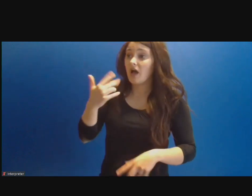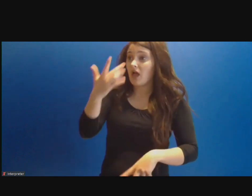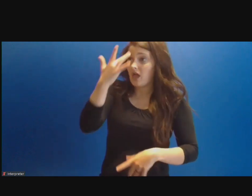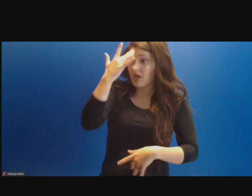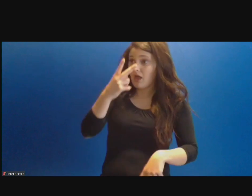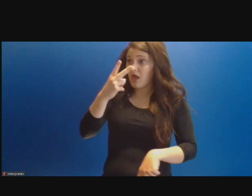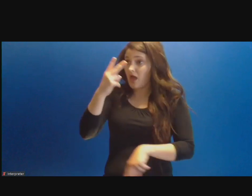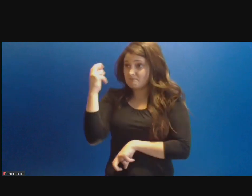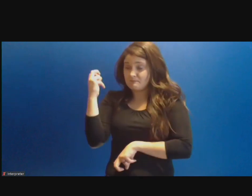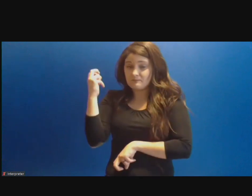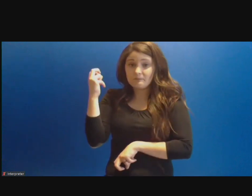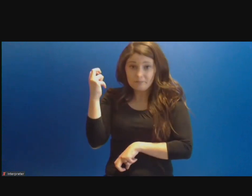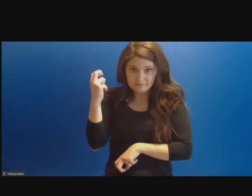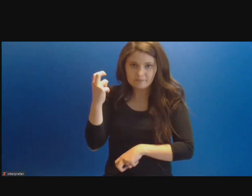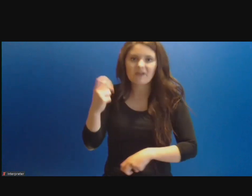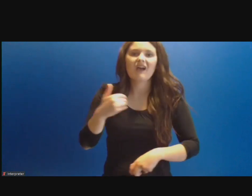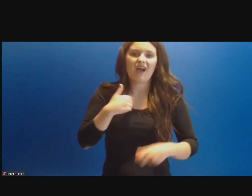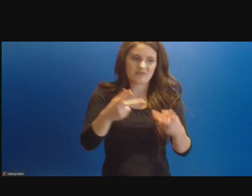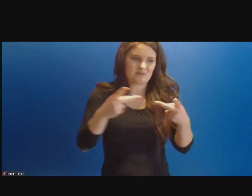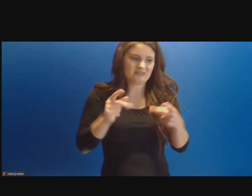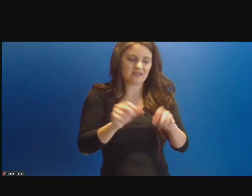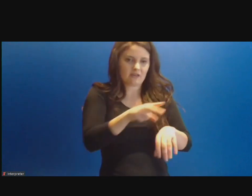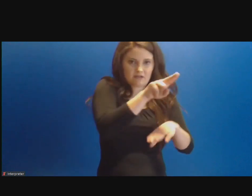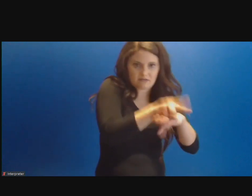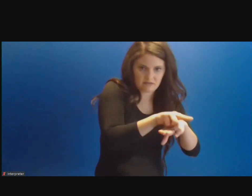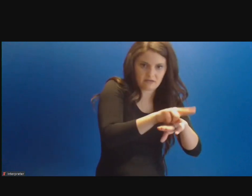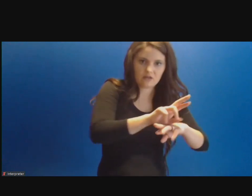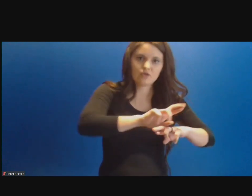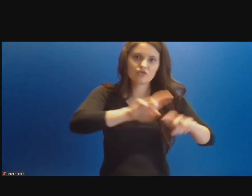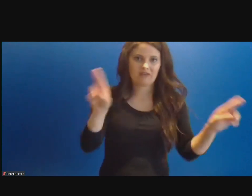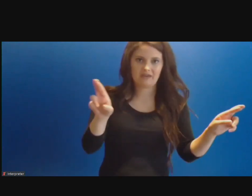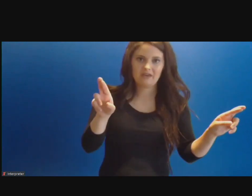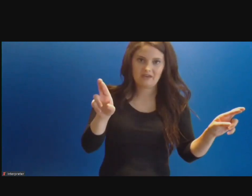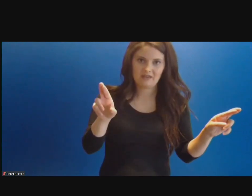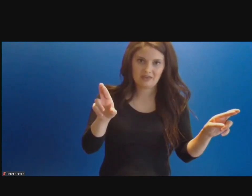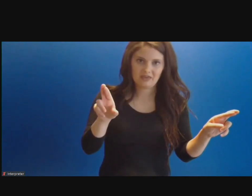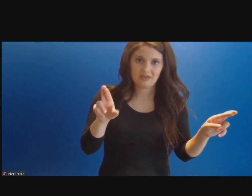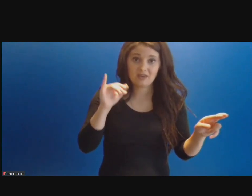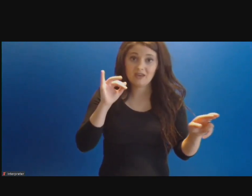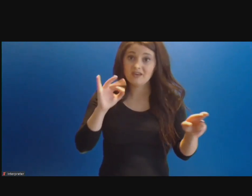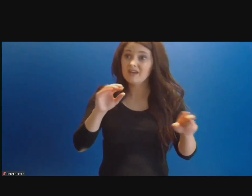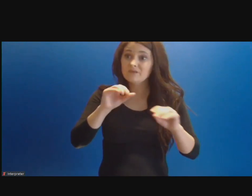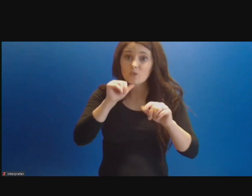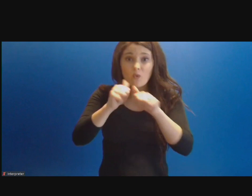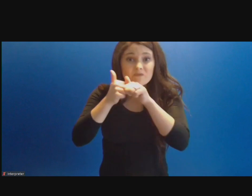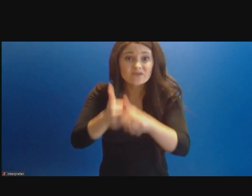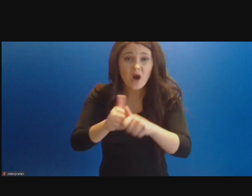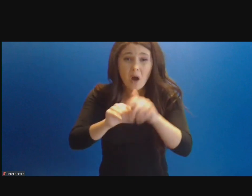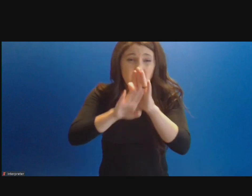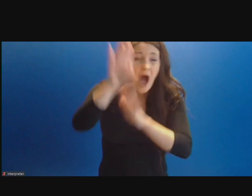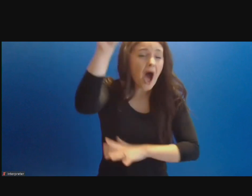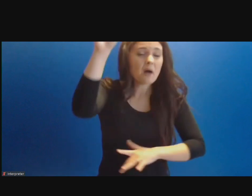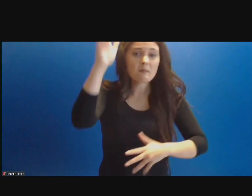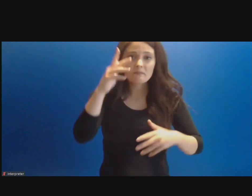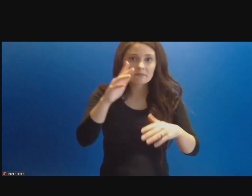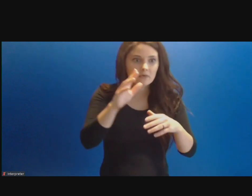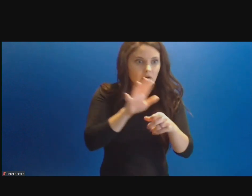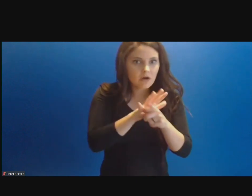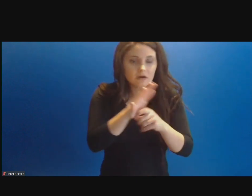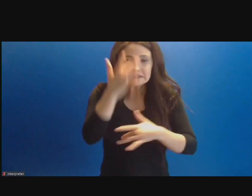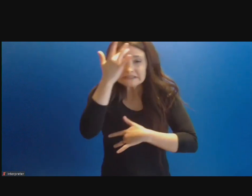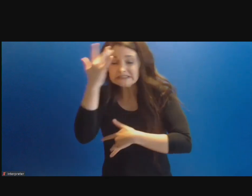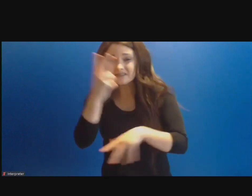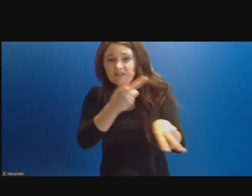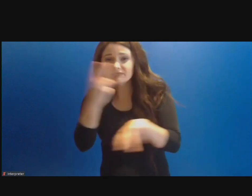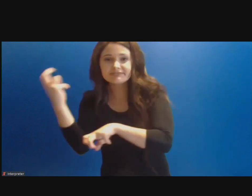get sick, that I have a place to go. I have a bed to be in, and if I need to be in the ICU, I have a bed available, because